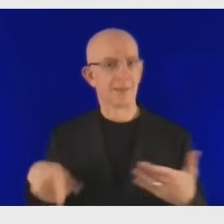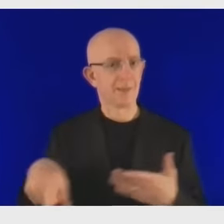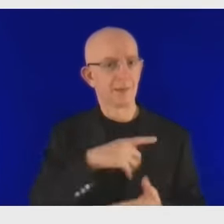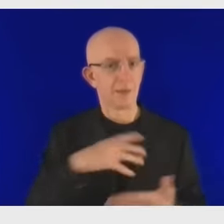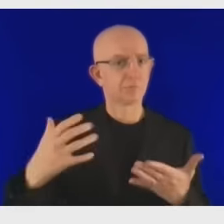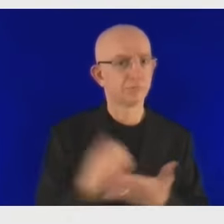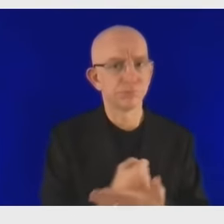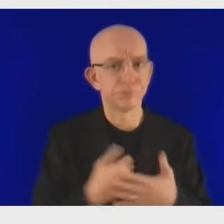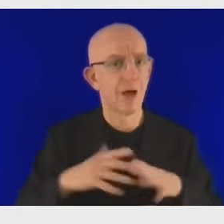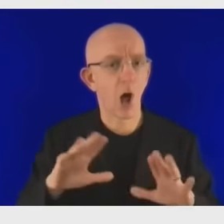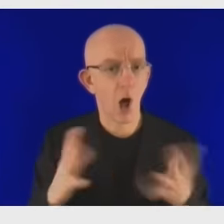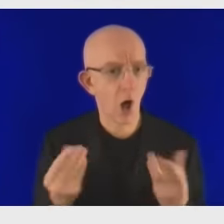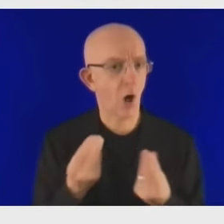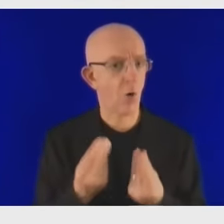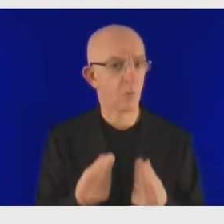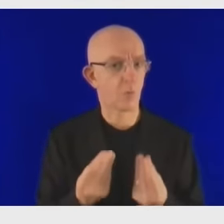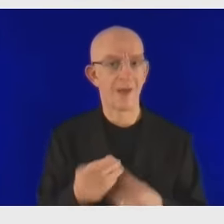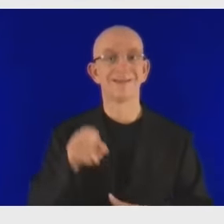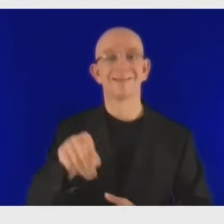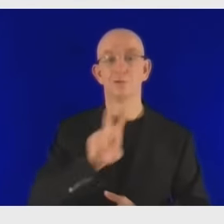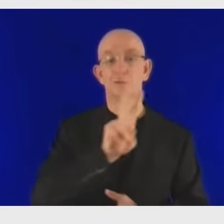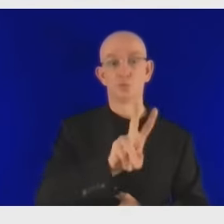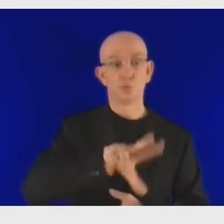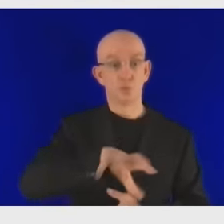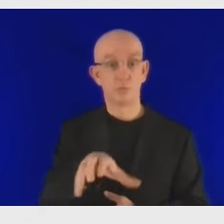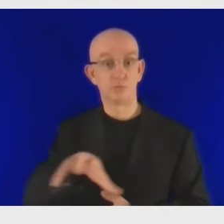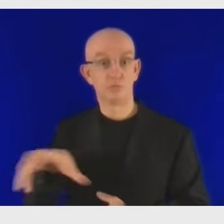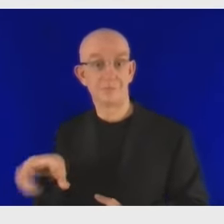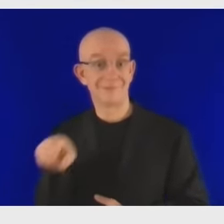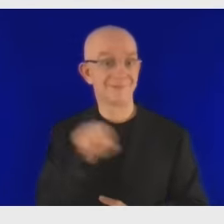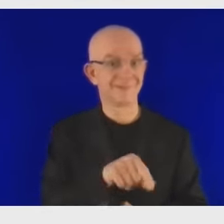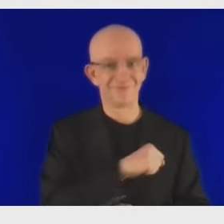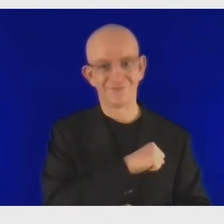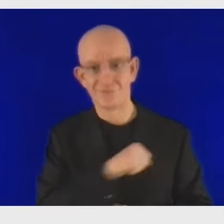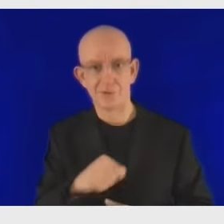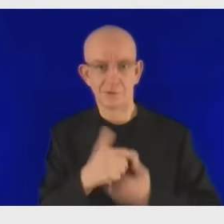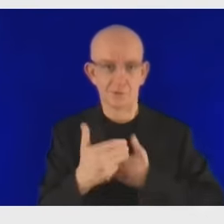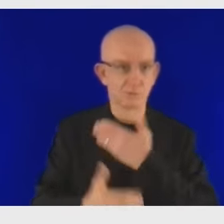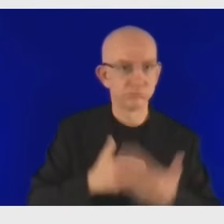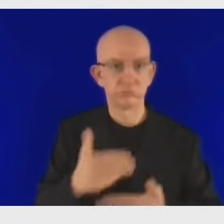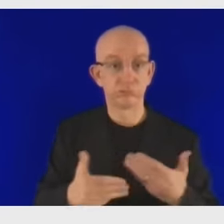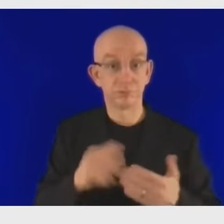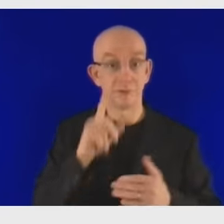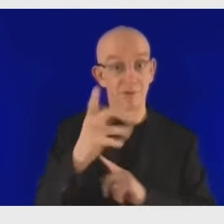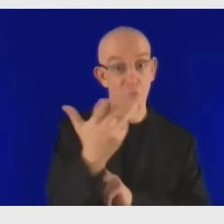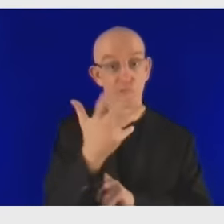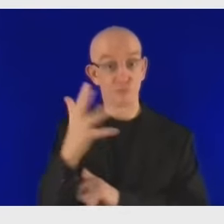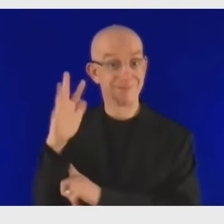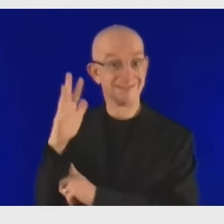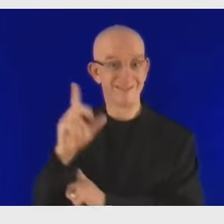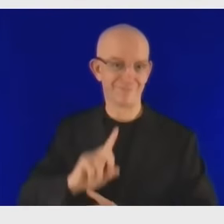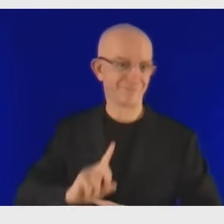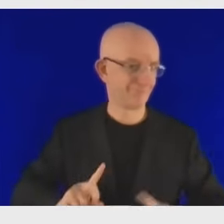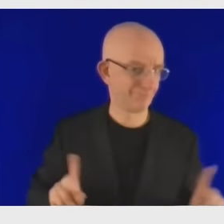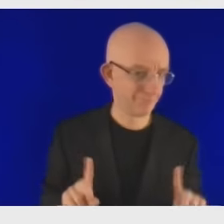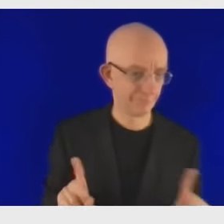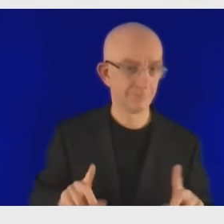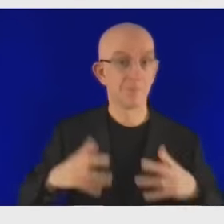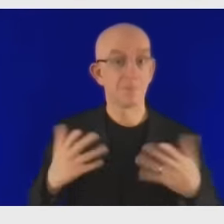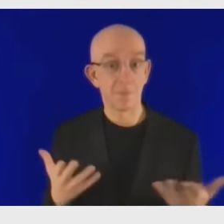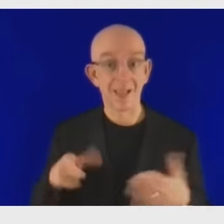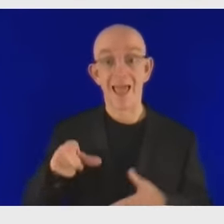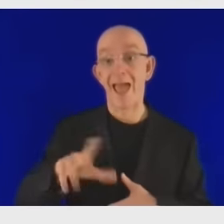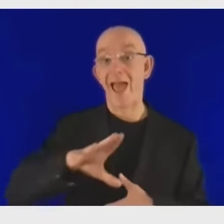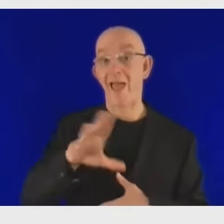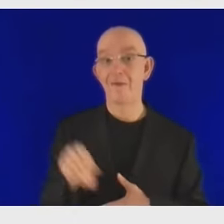as Africa leads the ACP, what can we do with that momentum? How can you start to plan beyond COP? We need